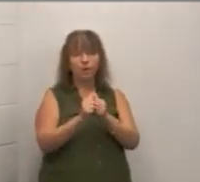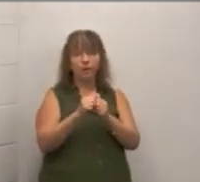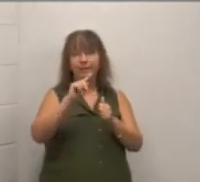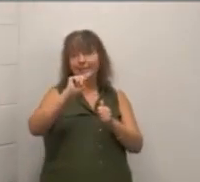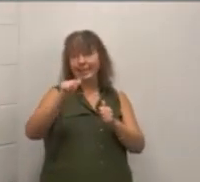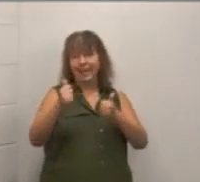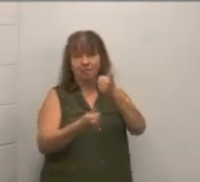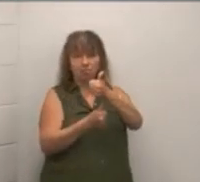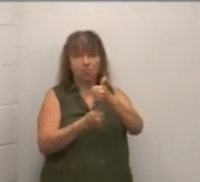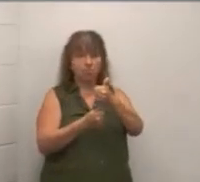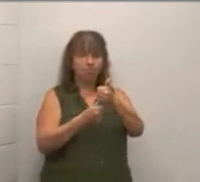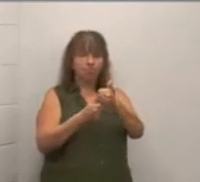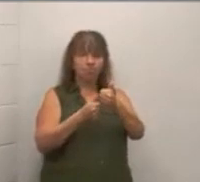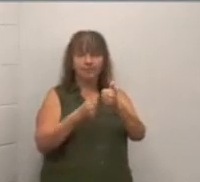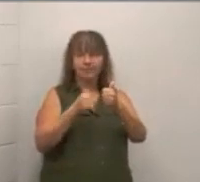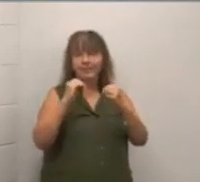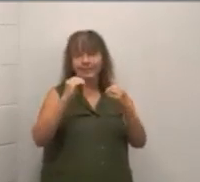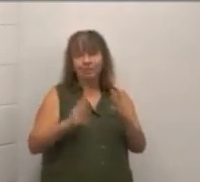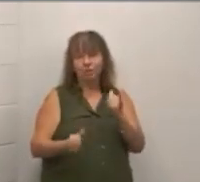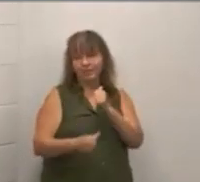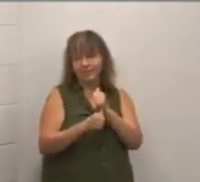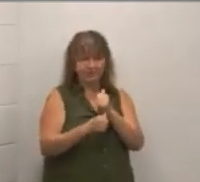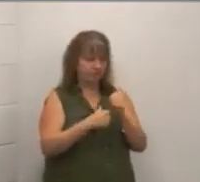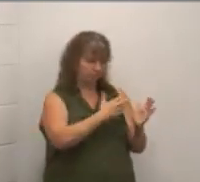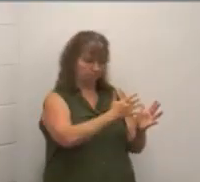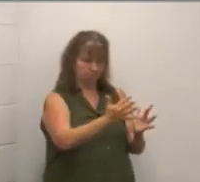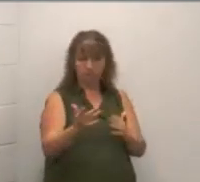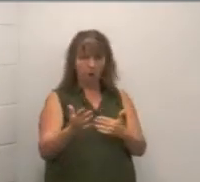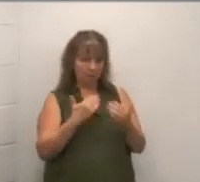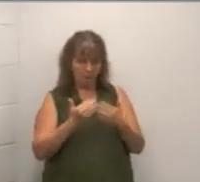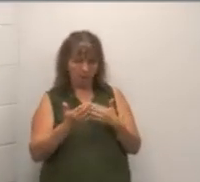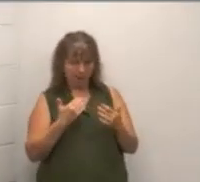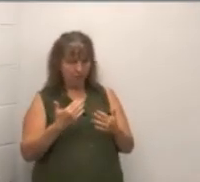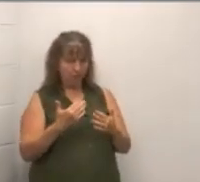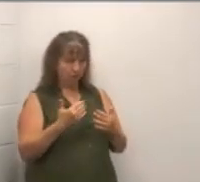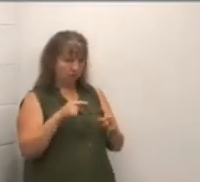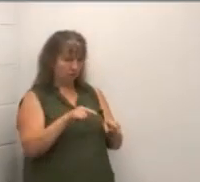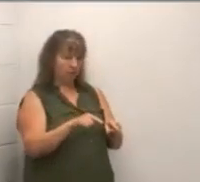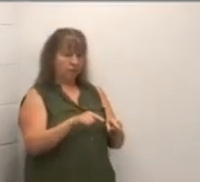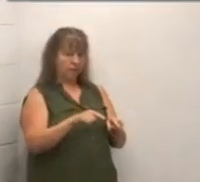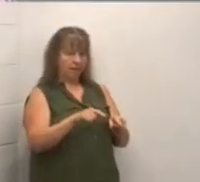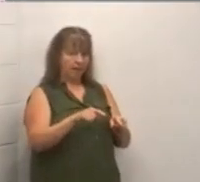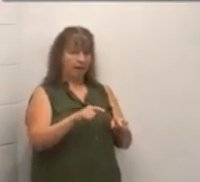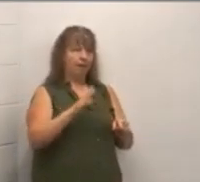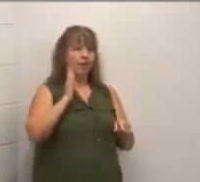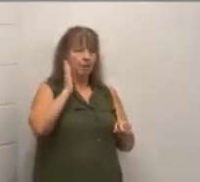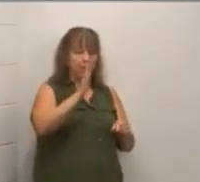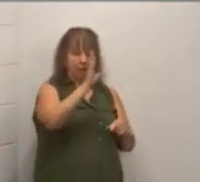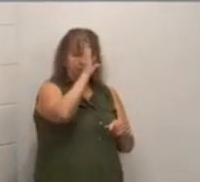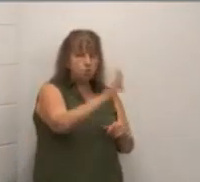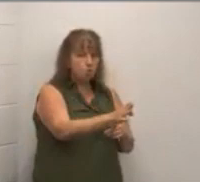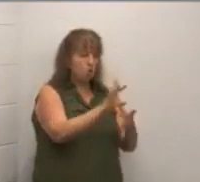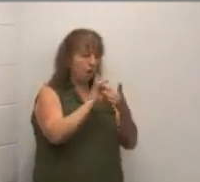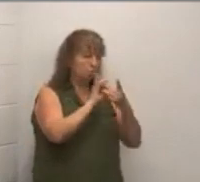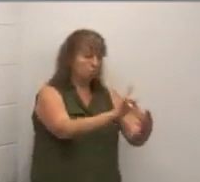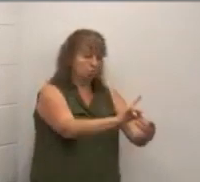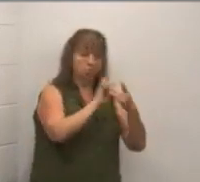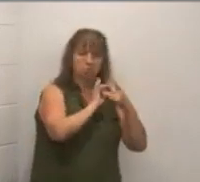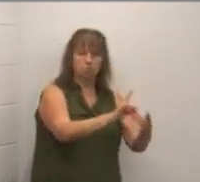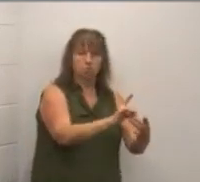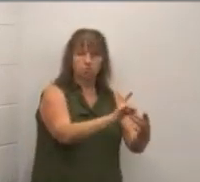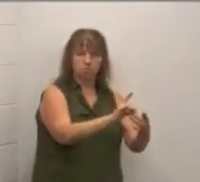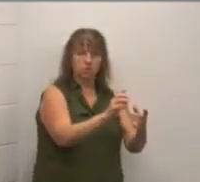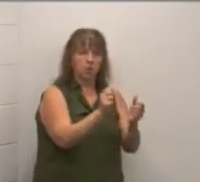paraprofessional. But regardless of where they are, there is a direct connection between the